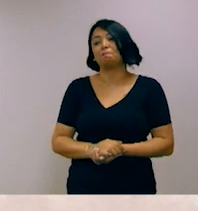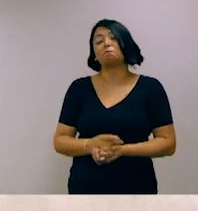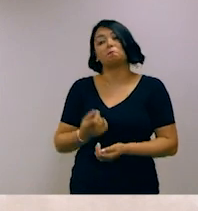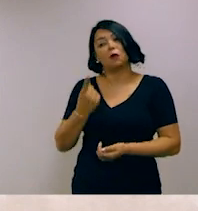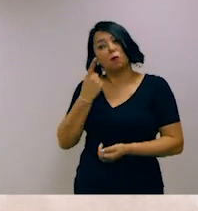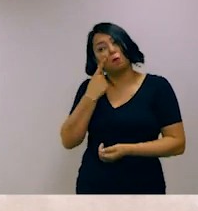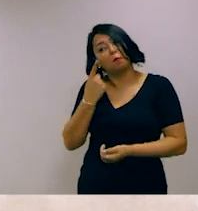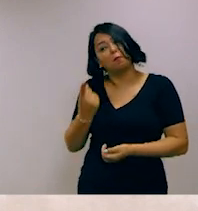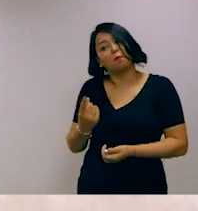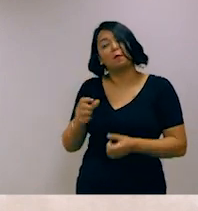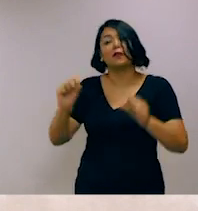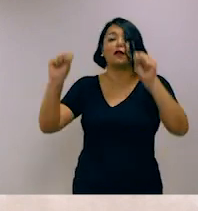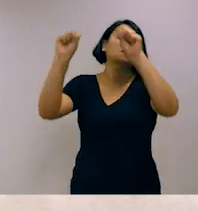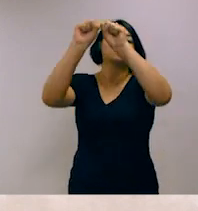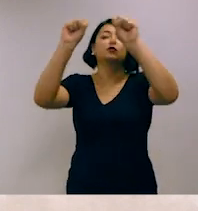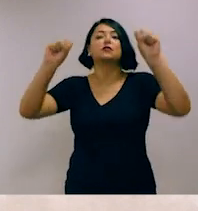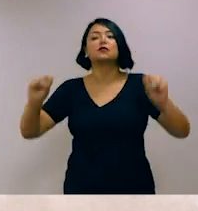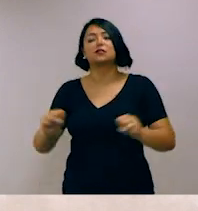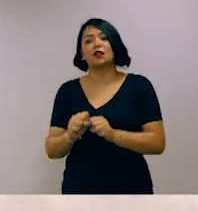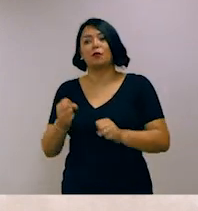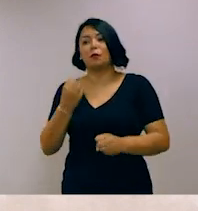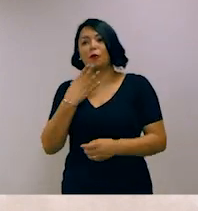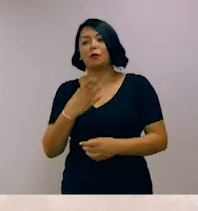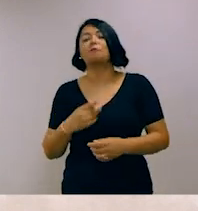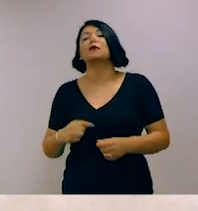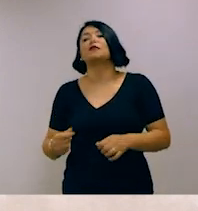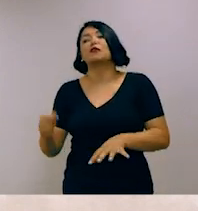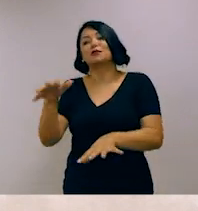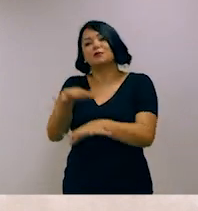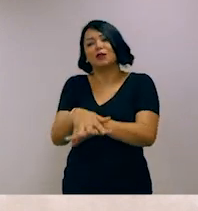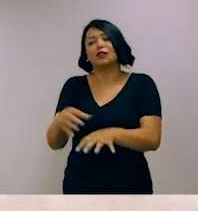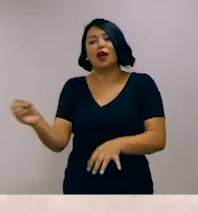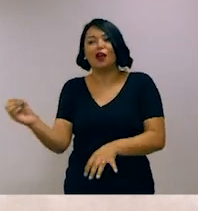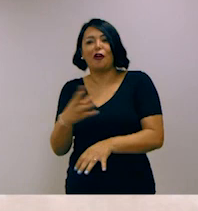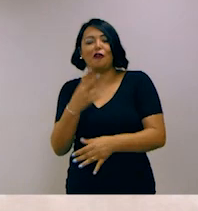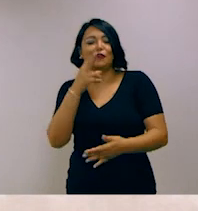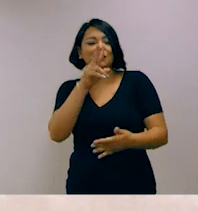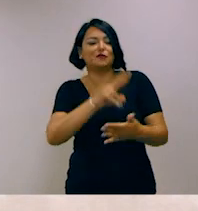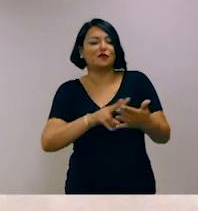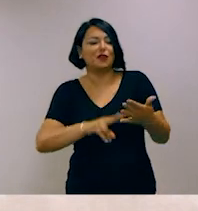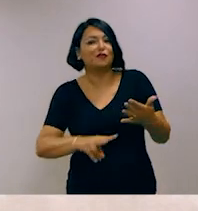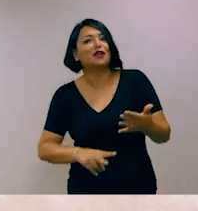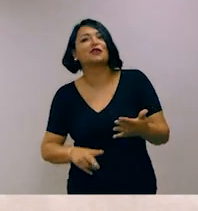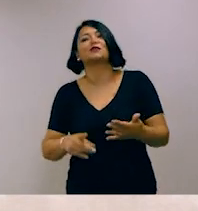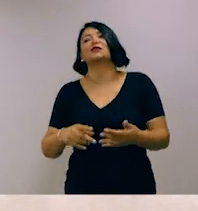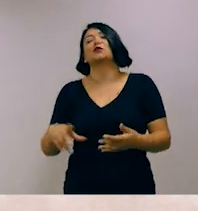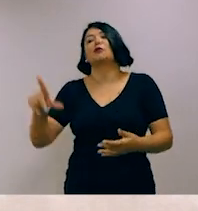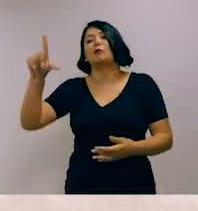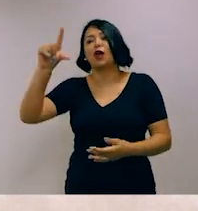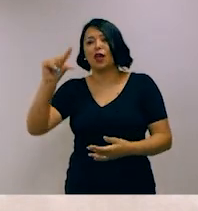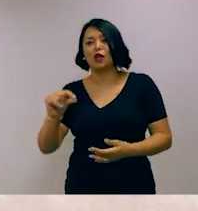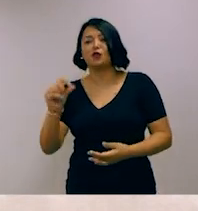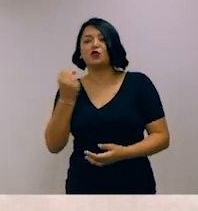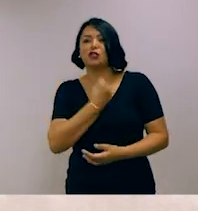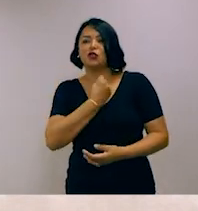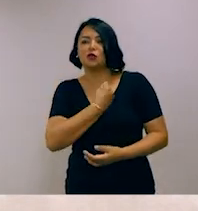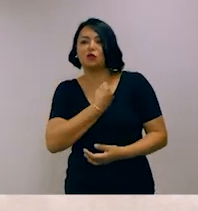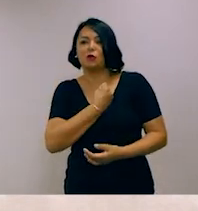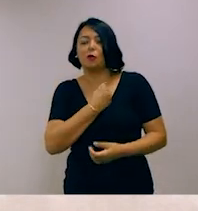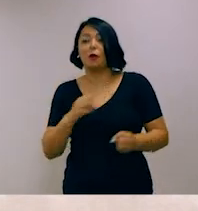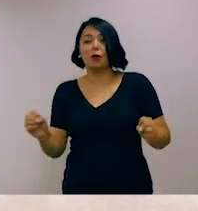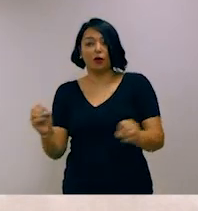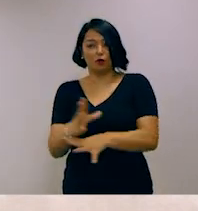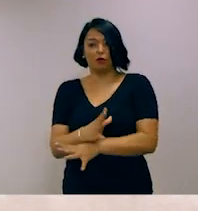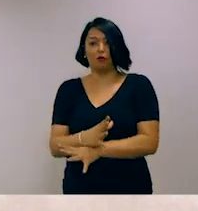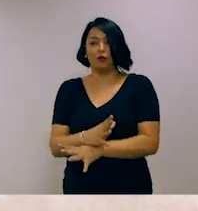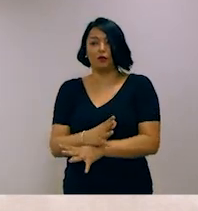that we're not going to correct 100%, but we're going to implement new corrections and verifications. And we hope to diminish